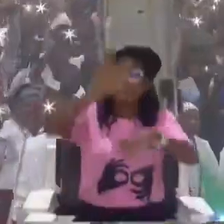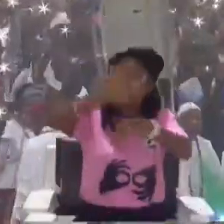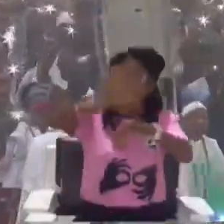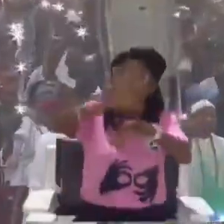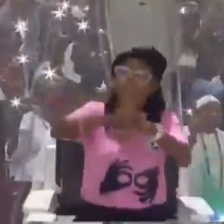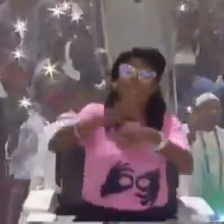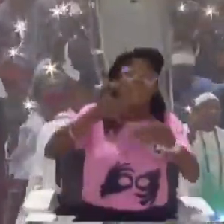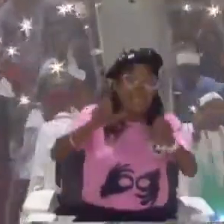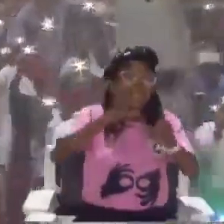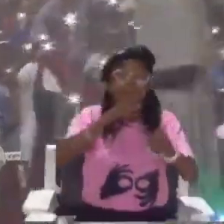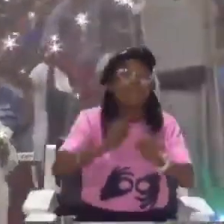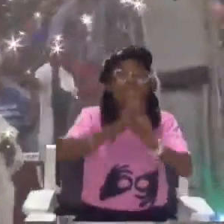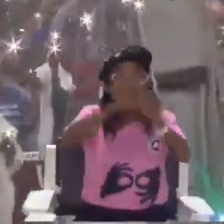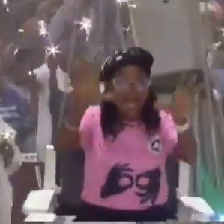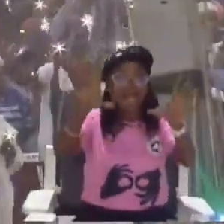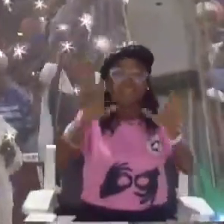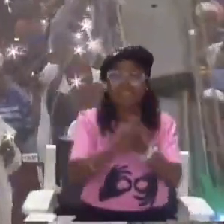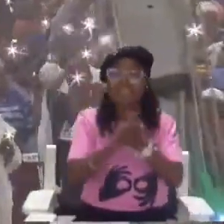light.